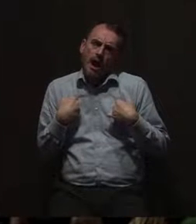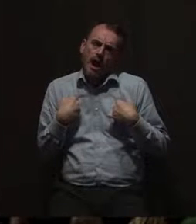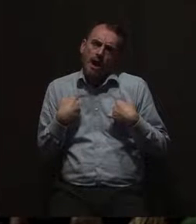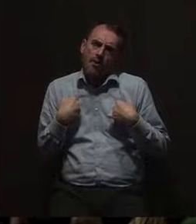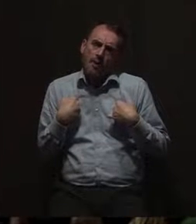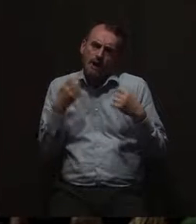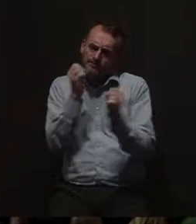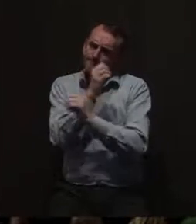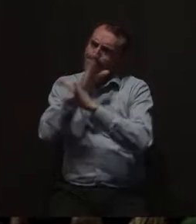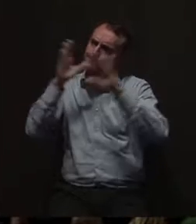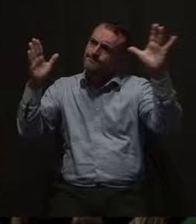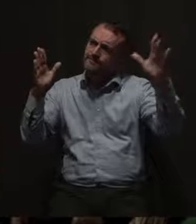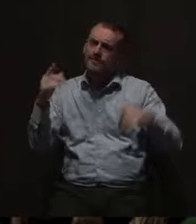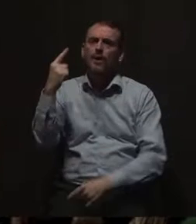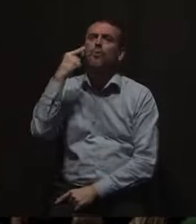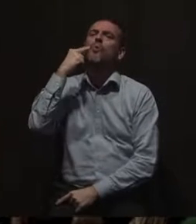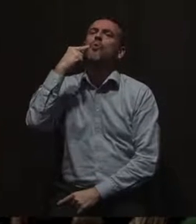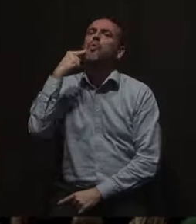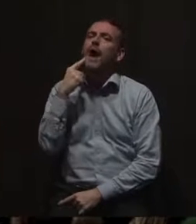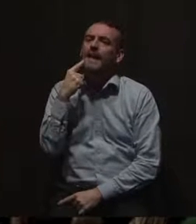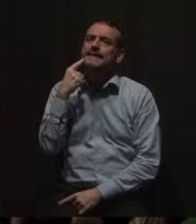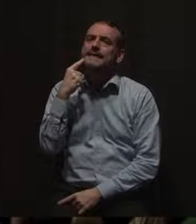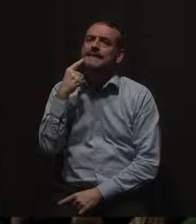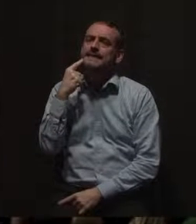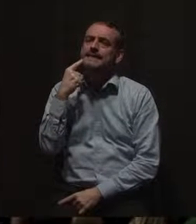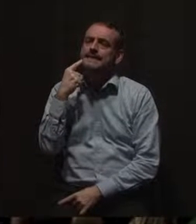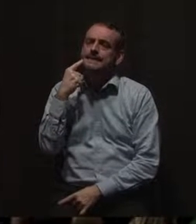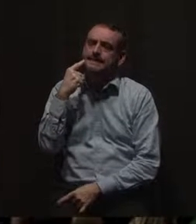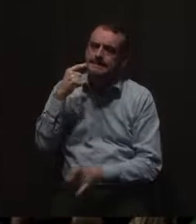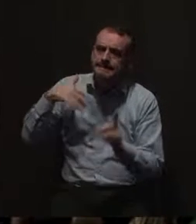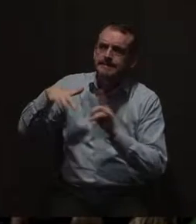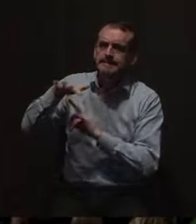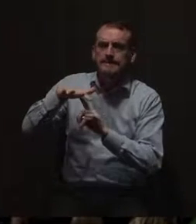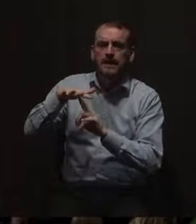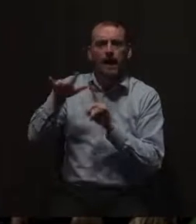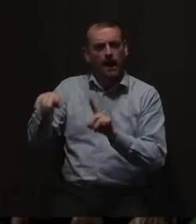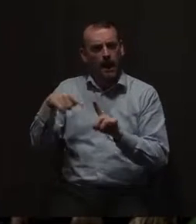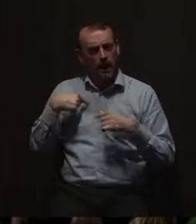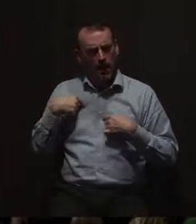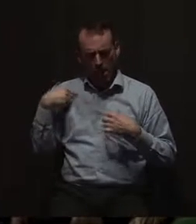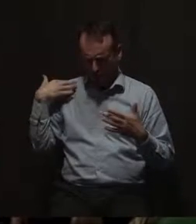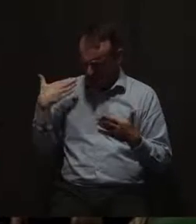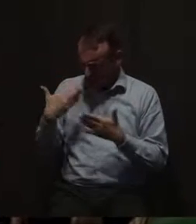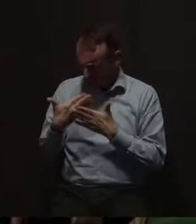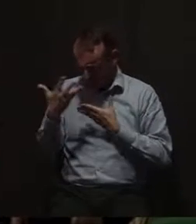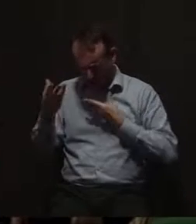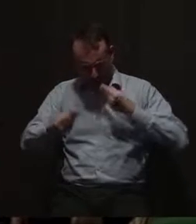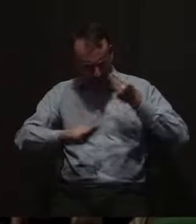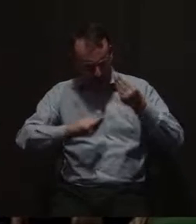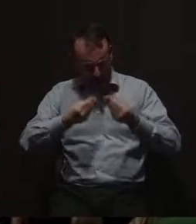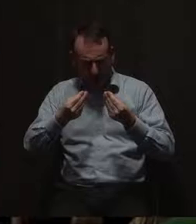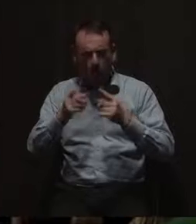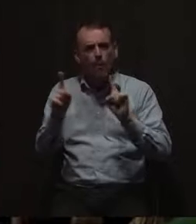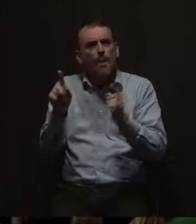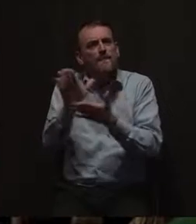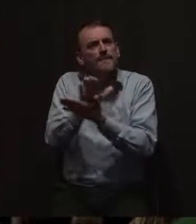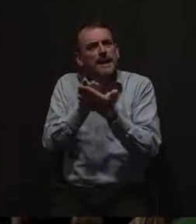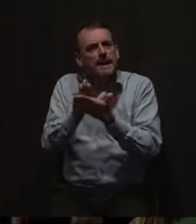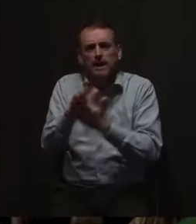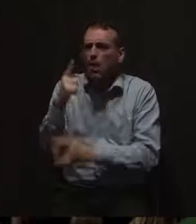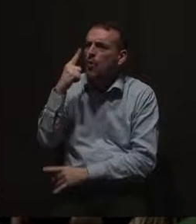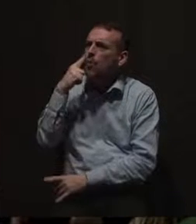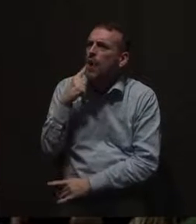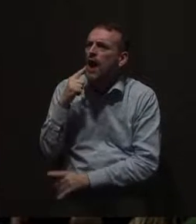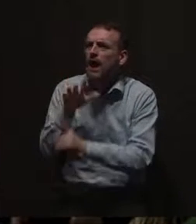whiteness. So it took me a long time to fathom out what that might mean. And we've spent a lot of